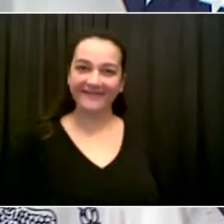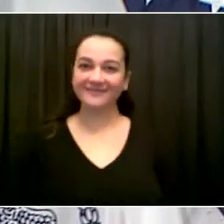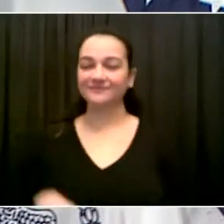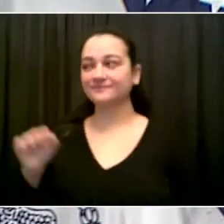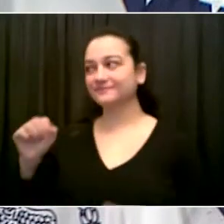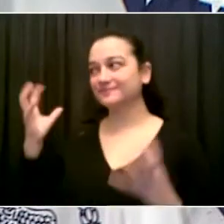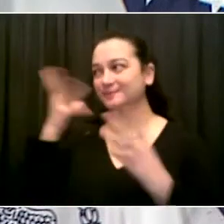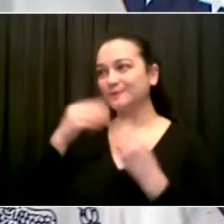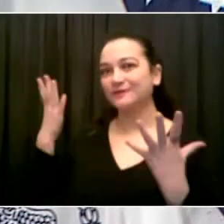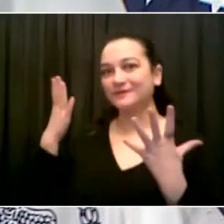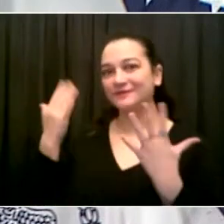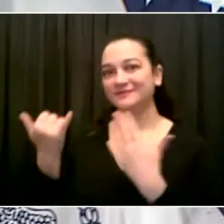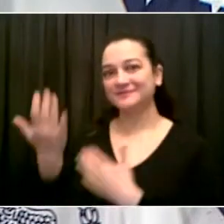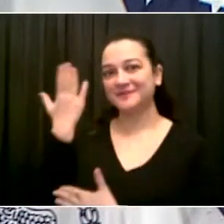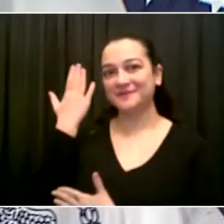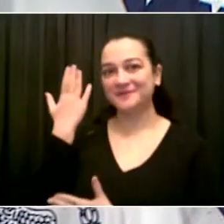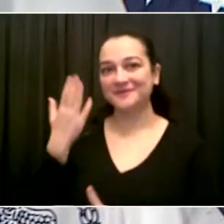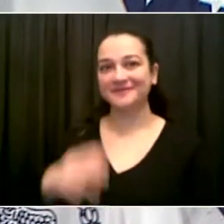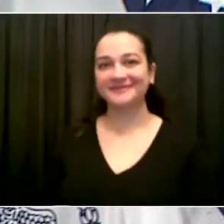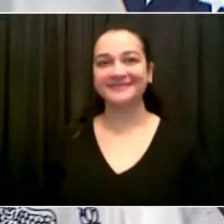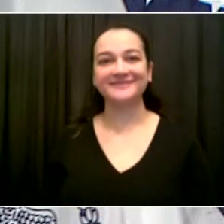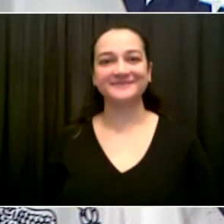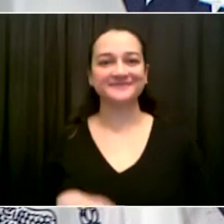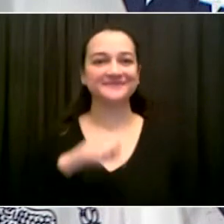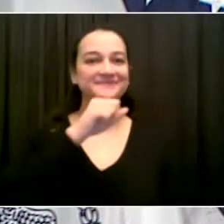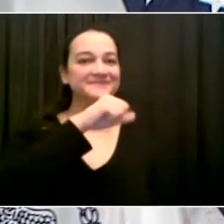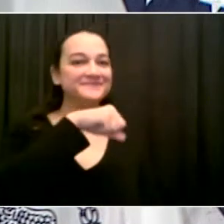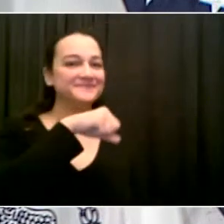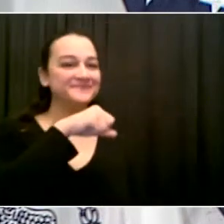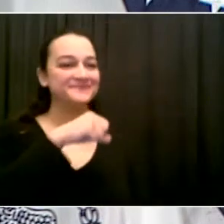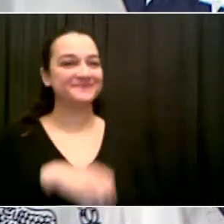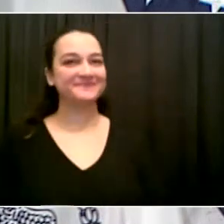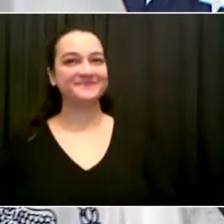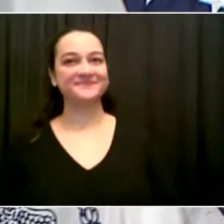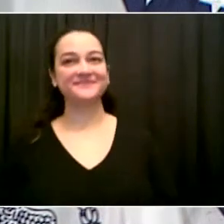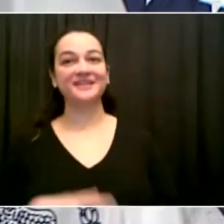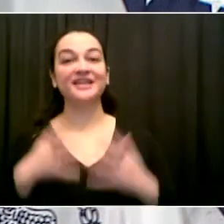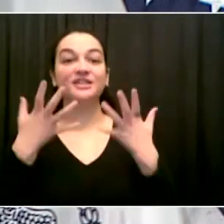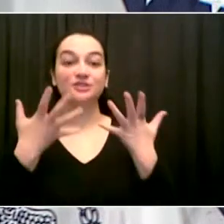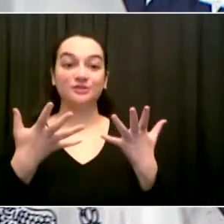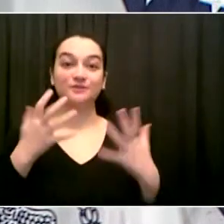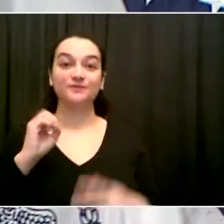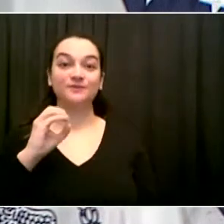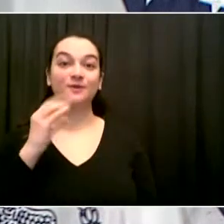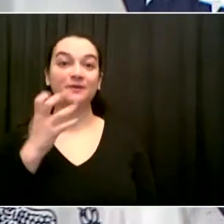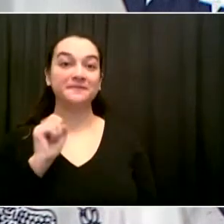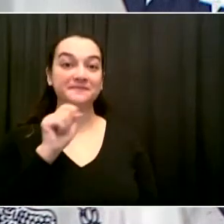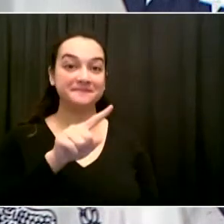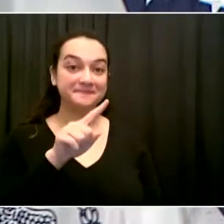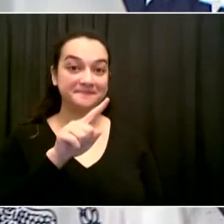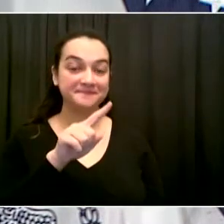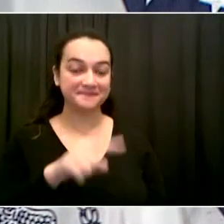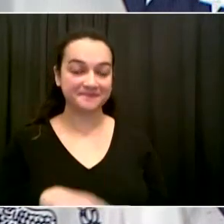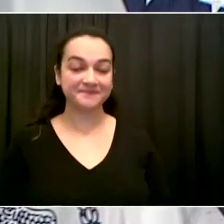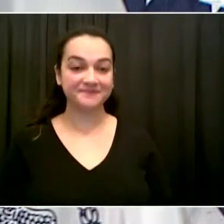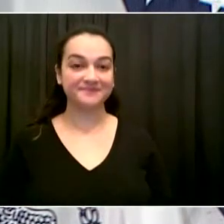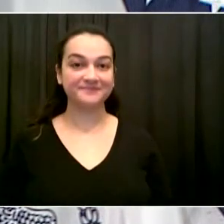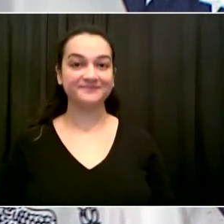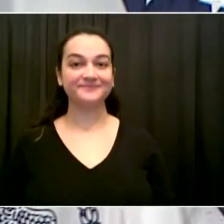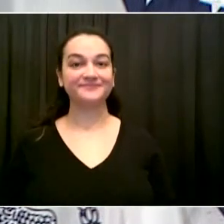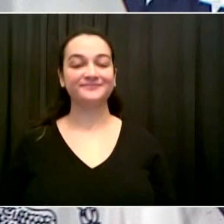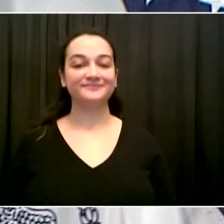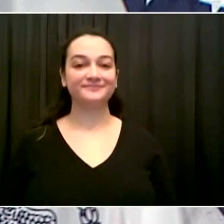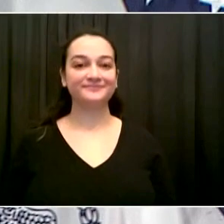Yes, I'm fine. Thank you. So I wanted to ask you about this tourist who was shot